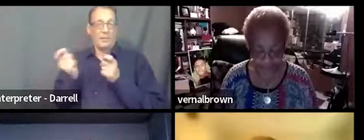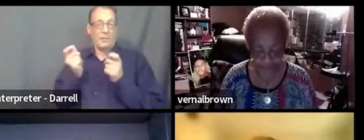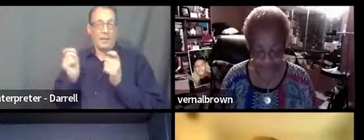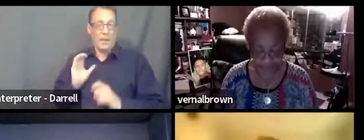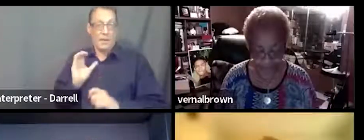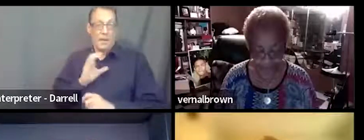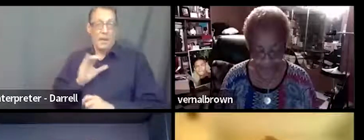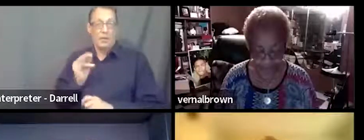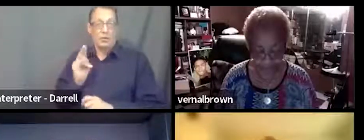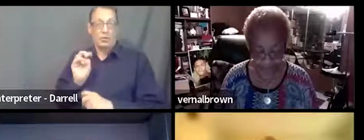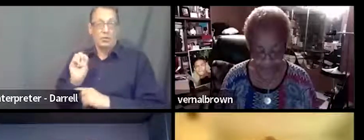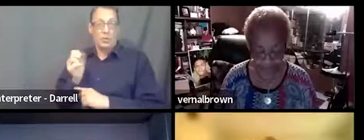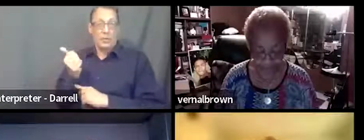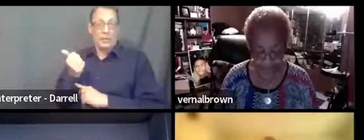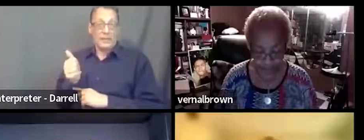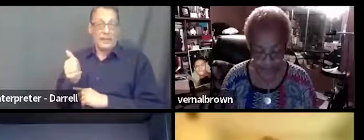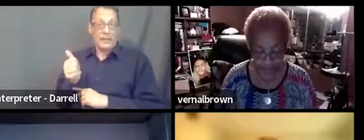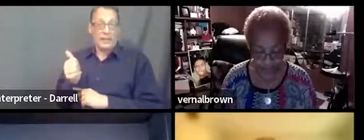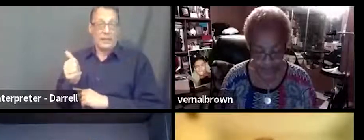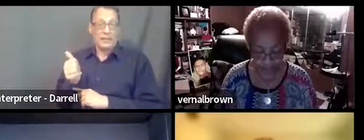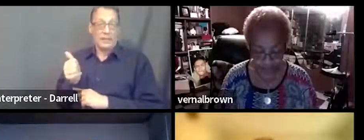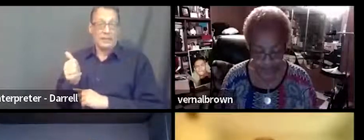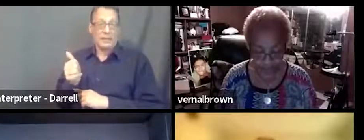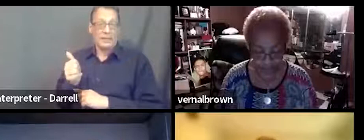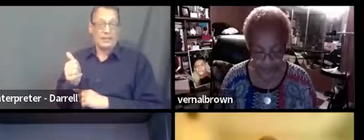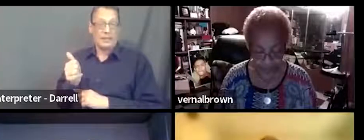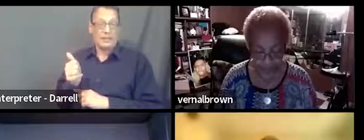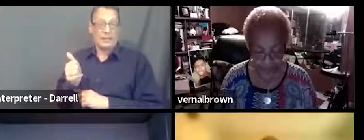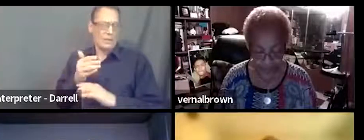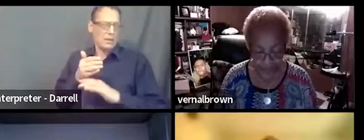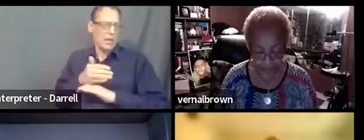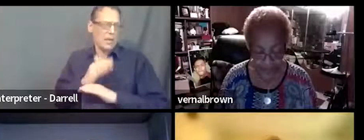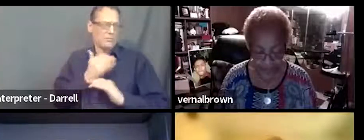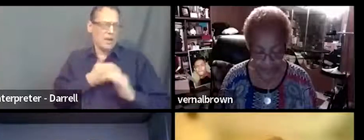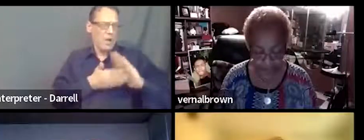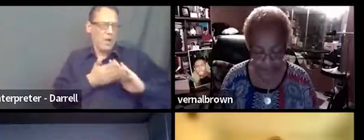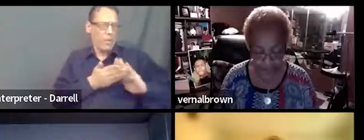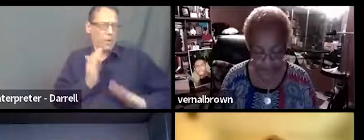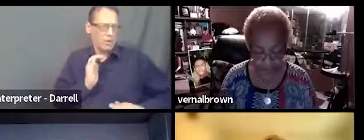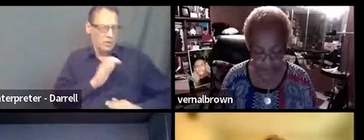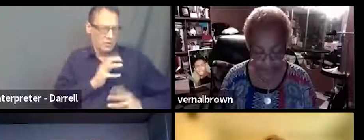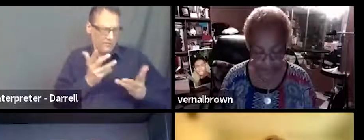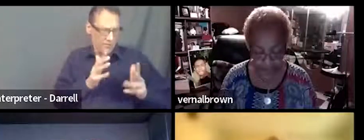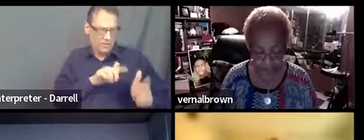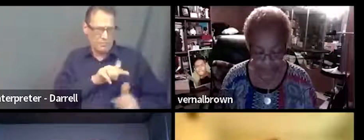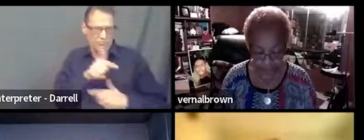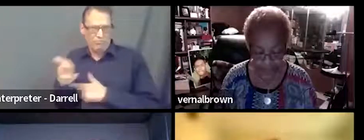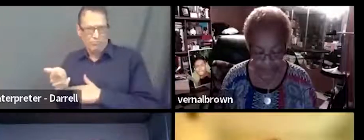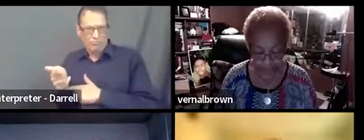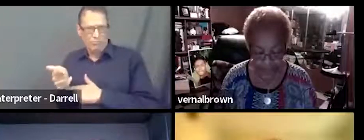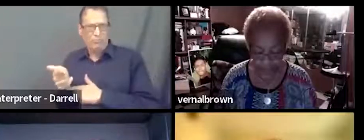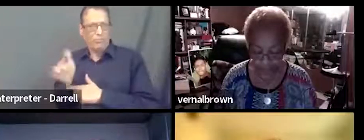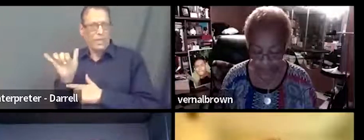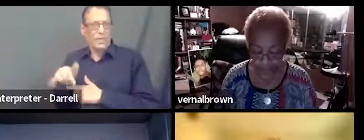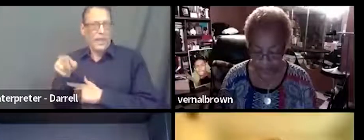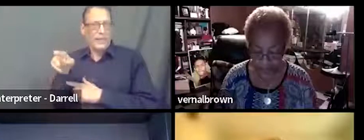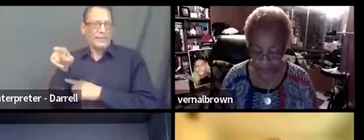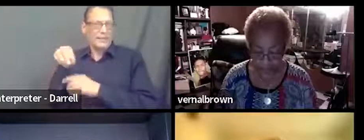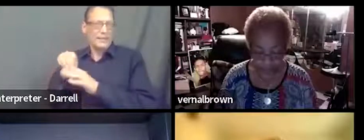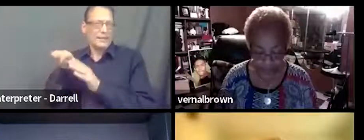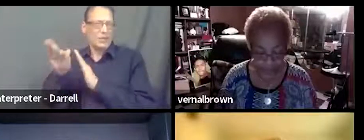June 10th, 2022, immediately following the Operations Committee meeting. The draft minutes of that meeting are included in your packet